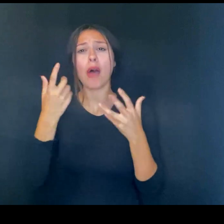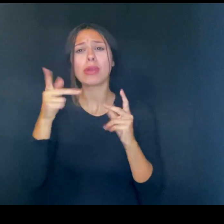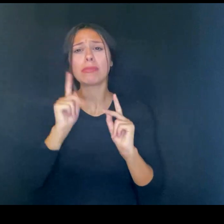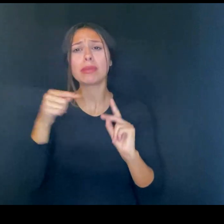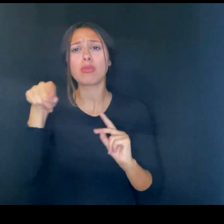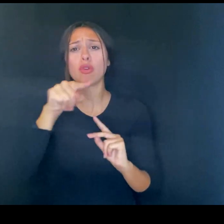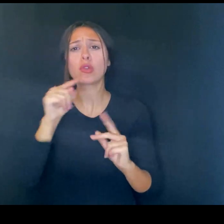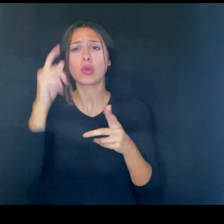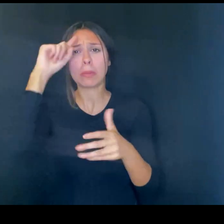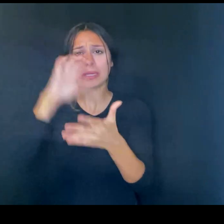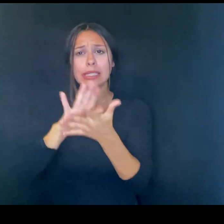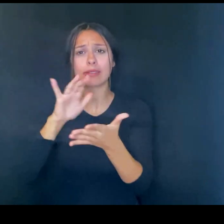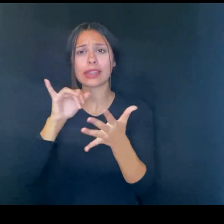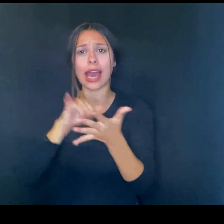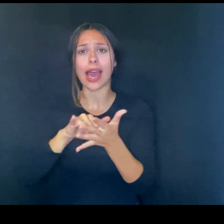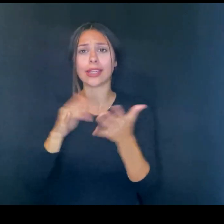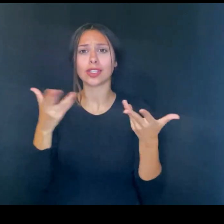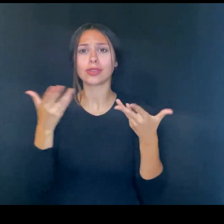room?